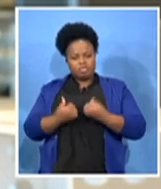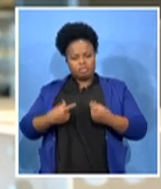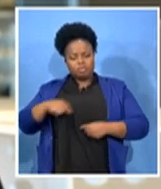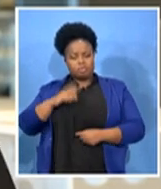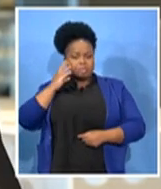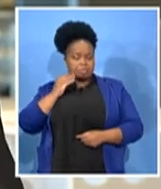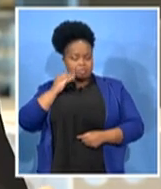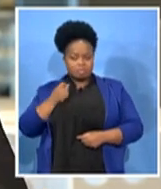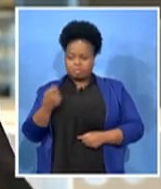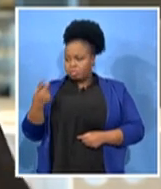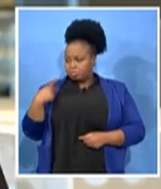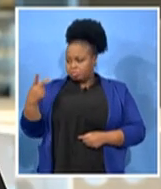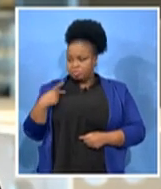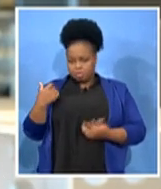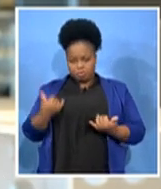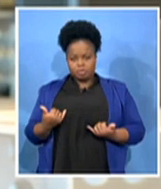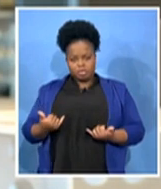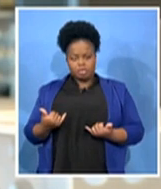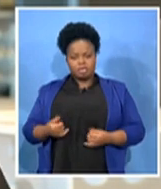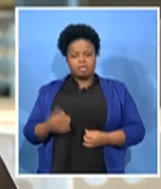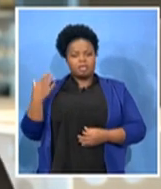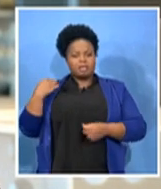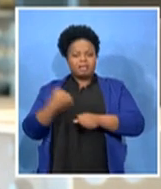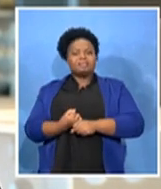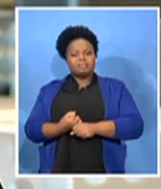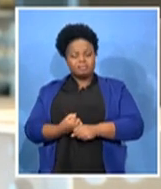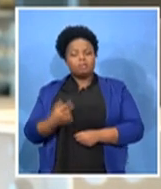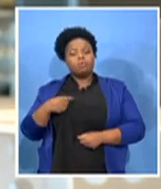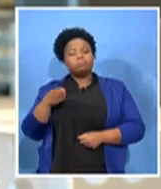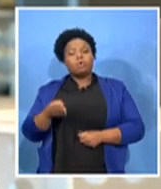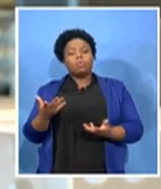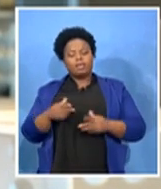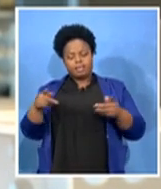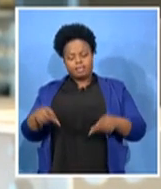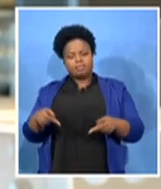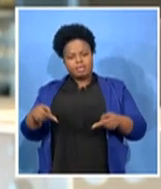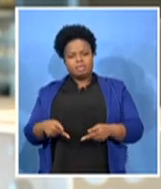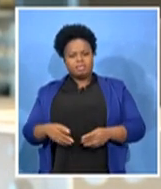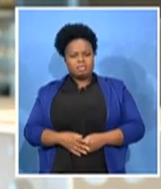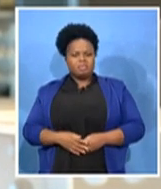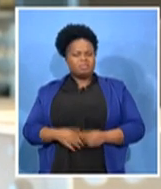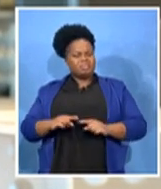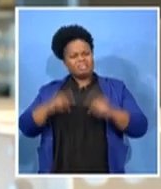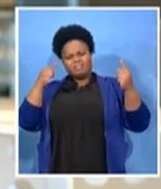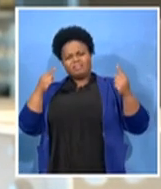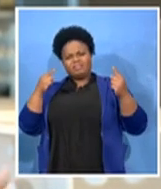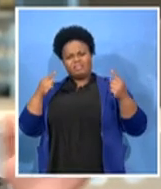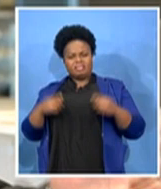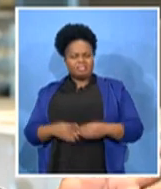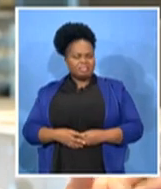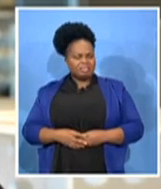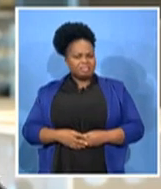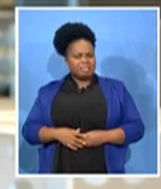a year ago, we were in Kimberley under totally different conditions. We are supposed to